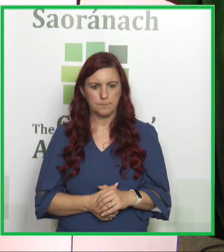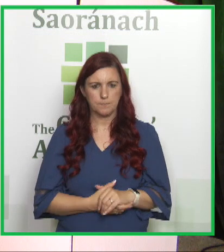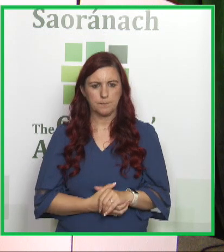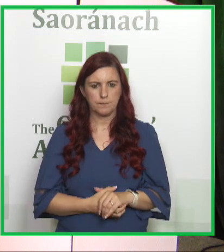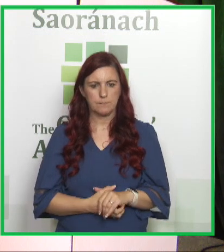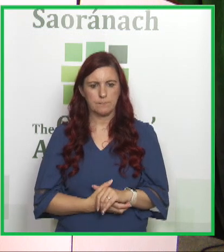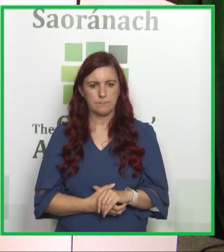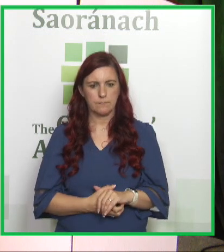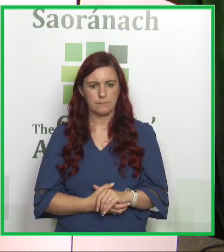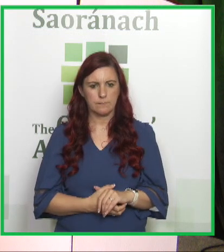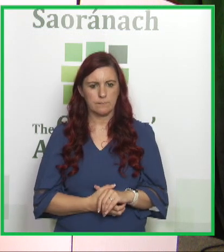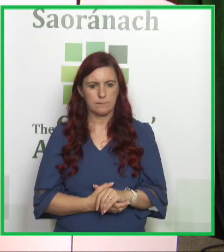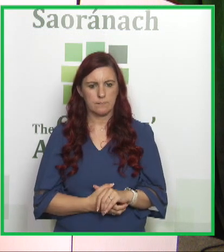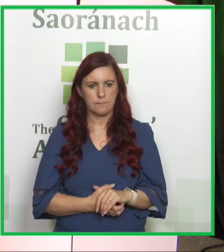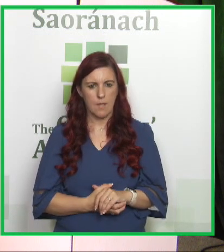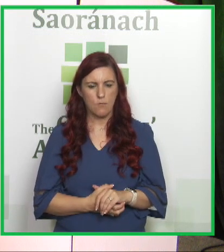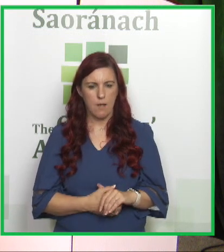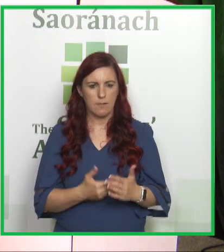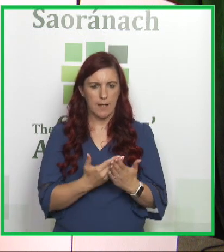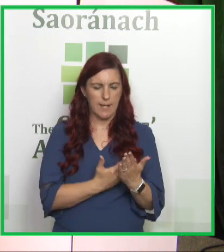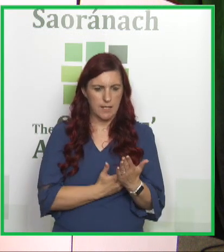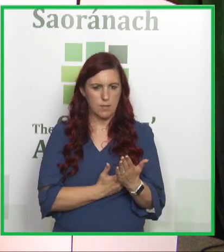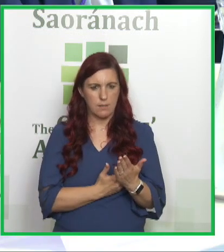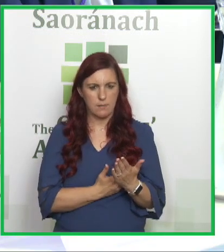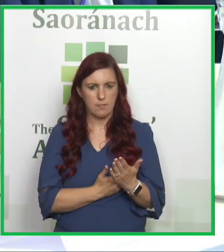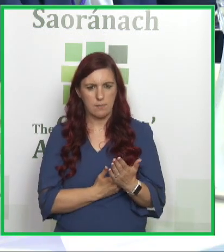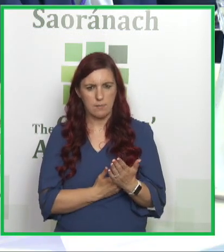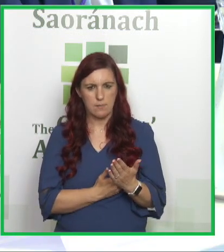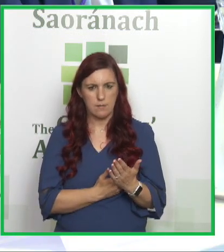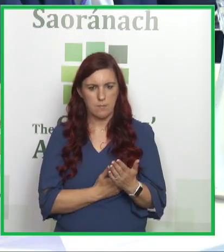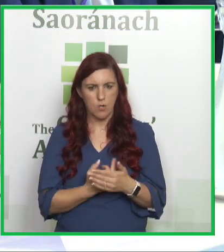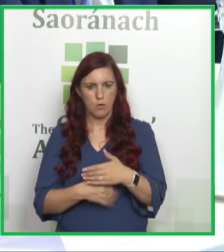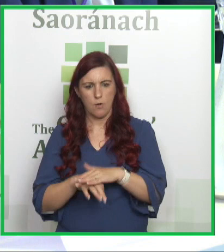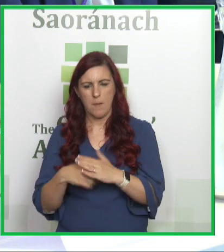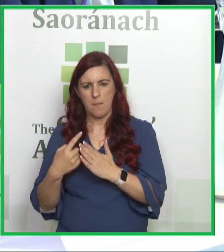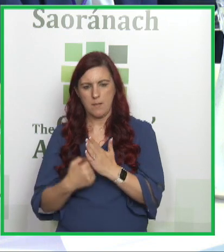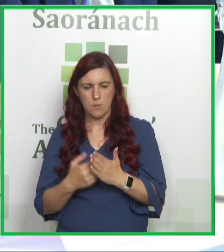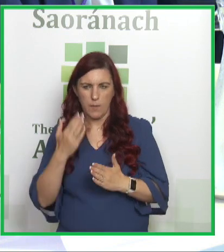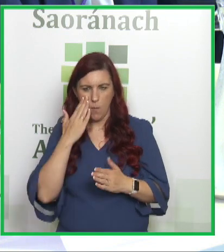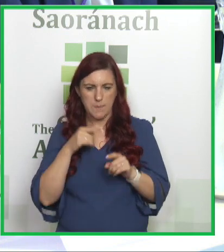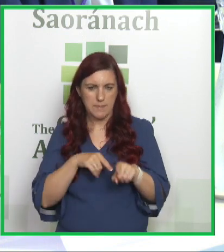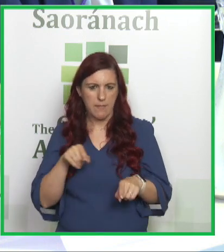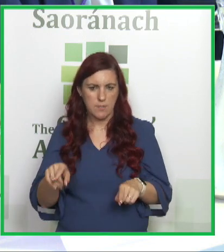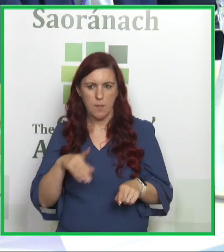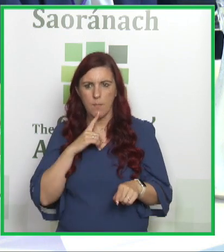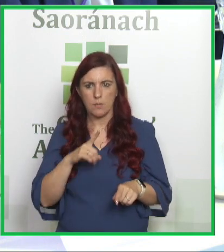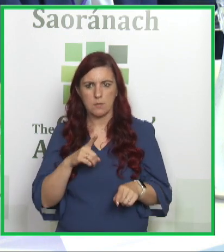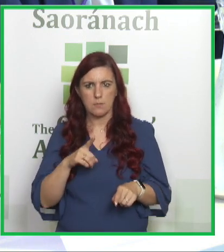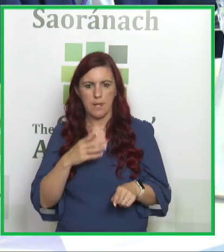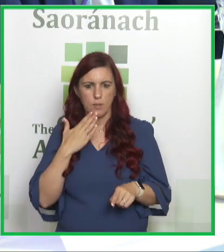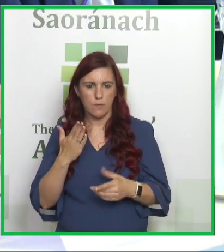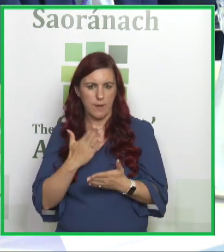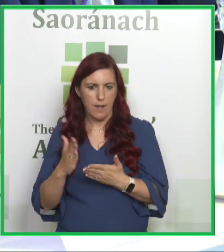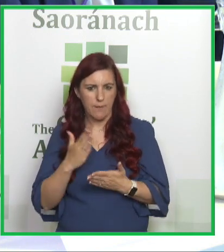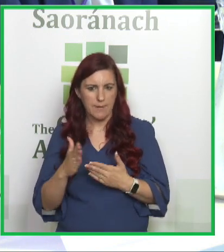you've made it very clear in the legalisation, and of course I understand you'll implement what's government policy, as we all will, but I think you've clarified your